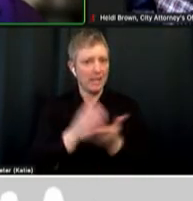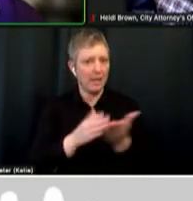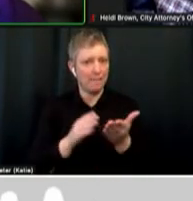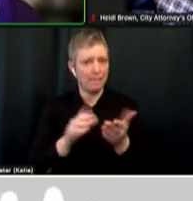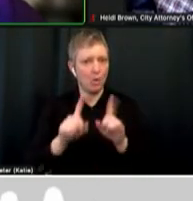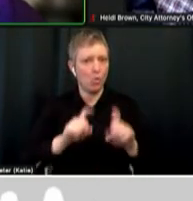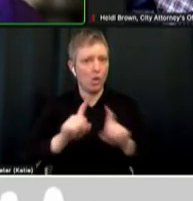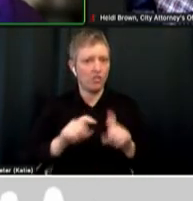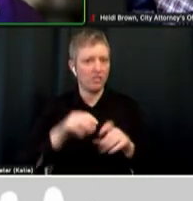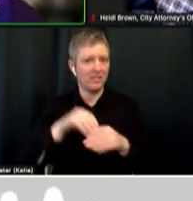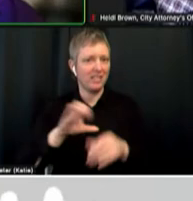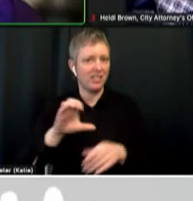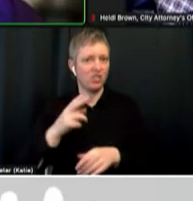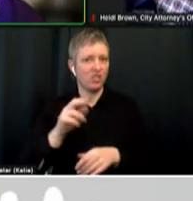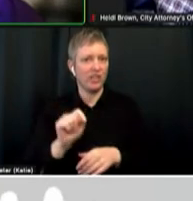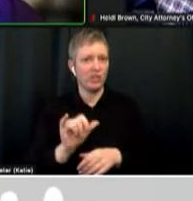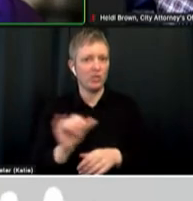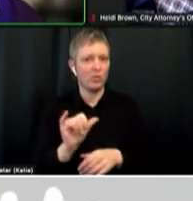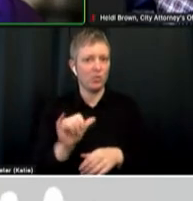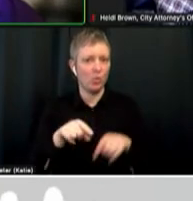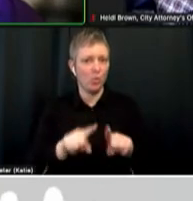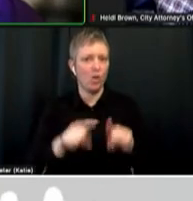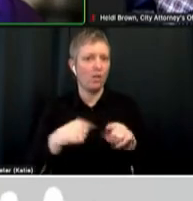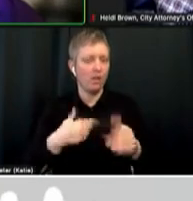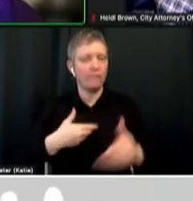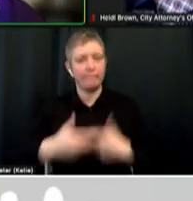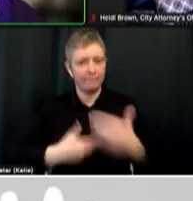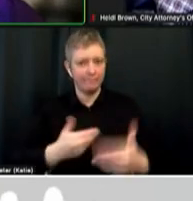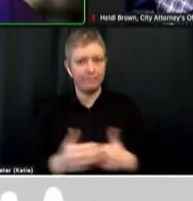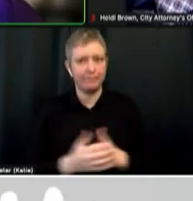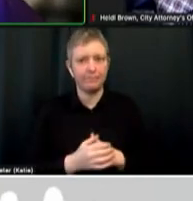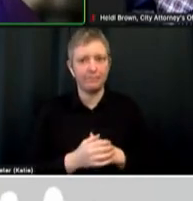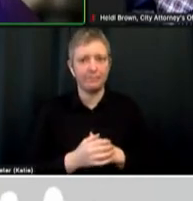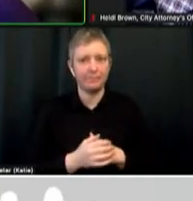through. I did want to ask